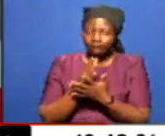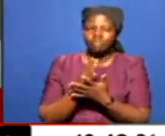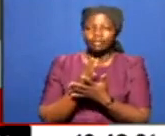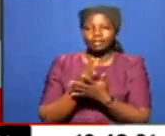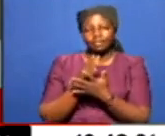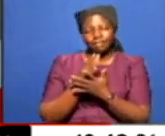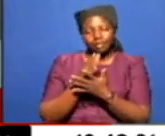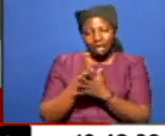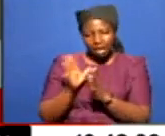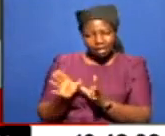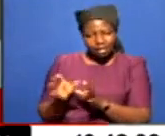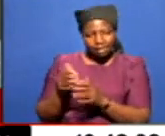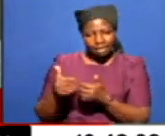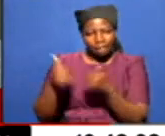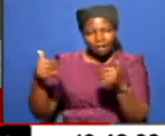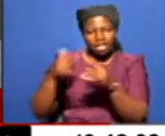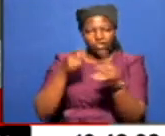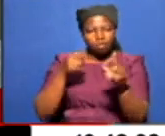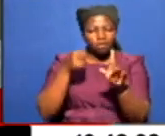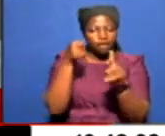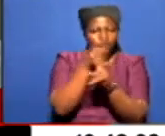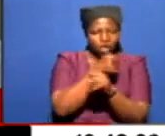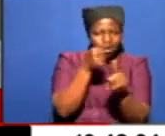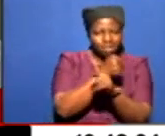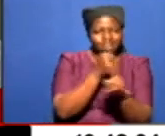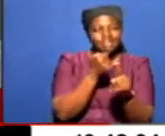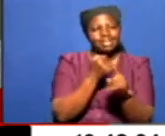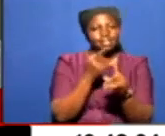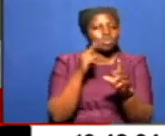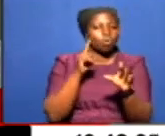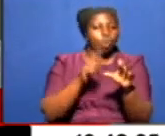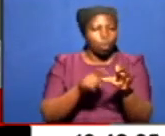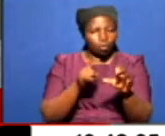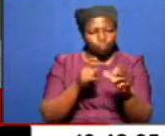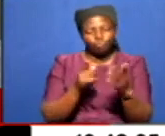Mm-hmm. And then when we look at what